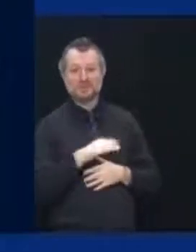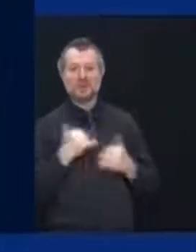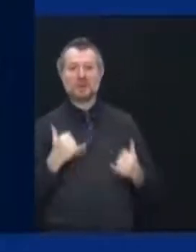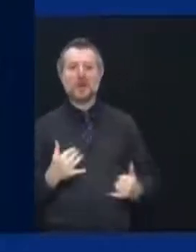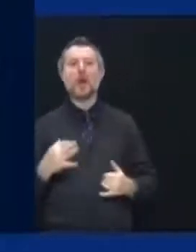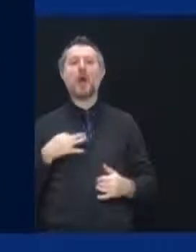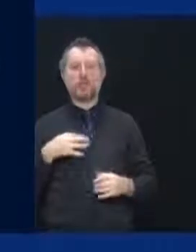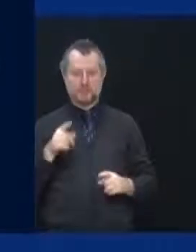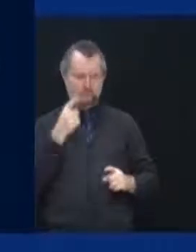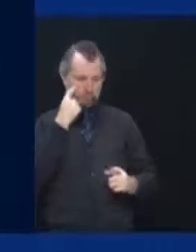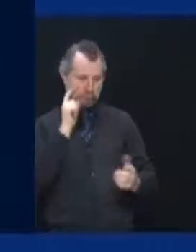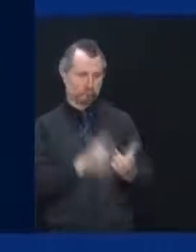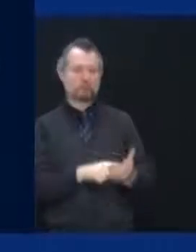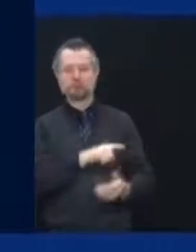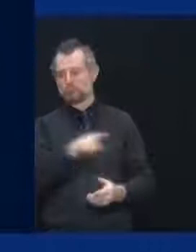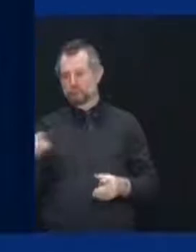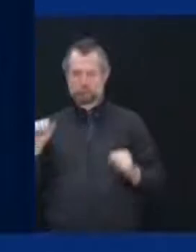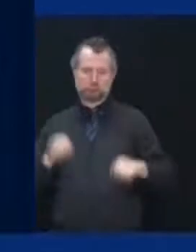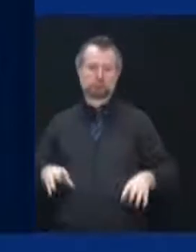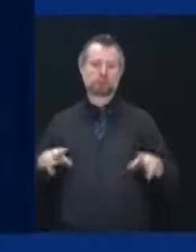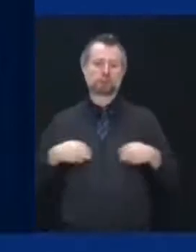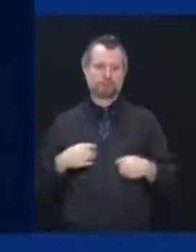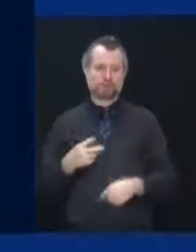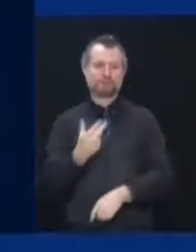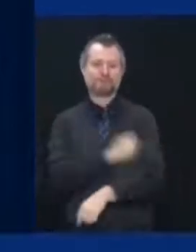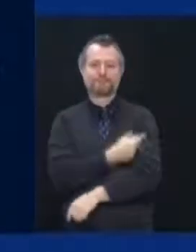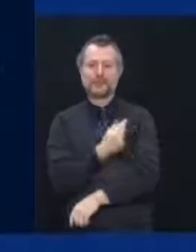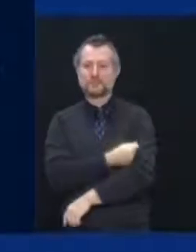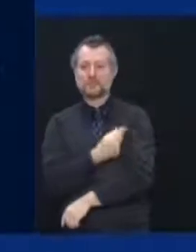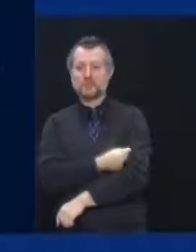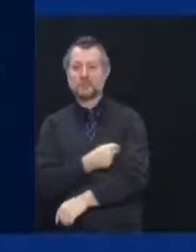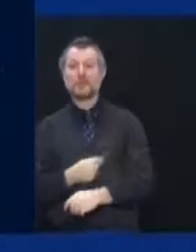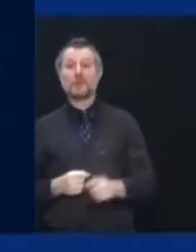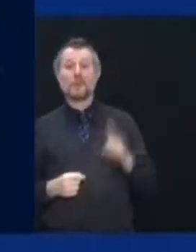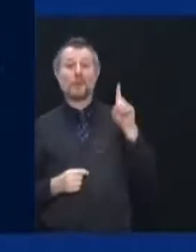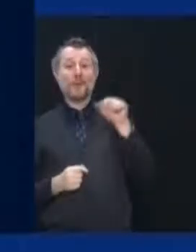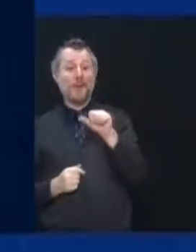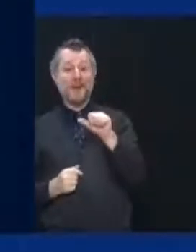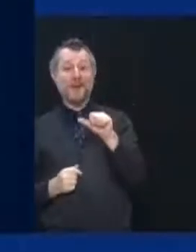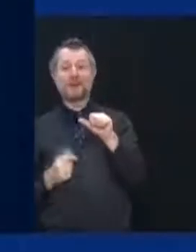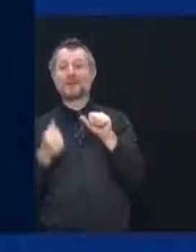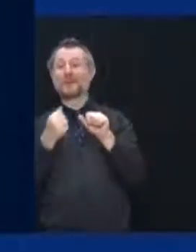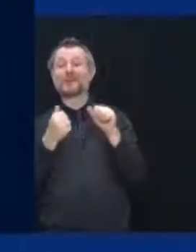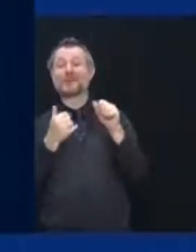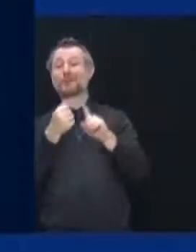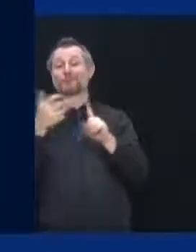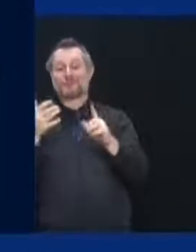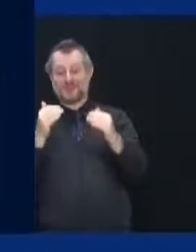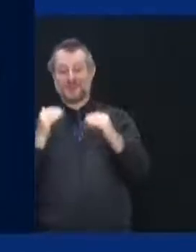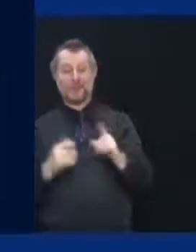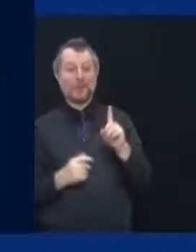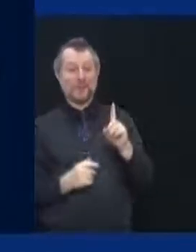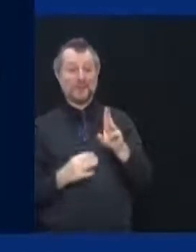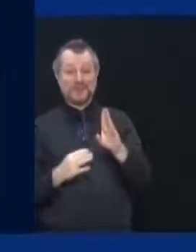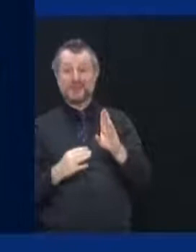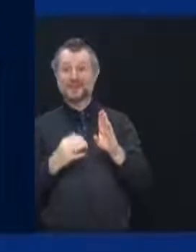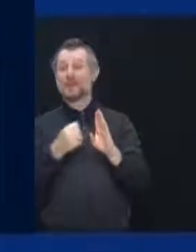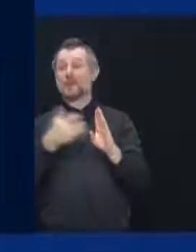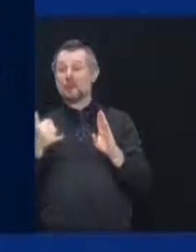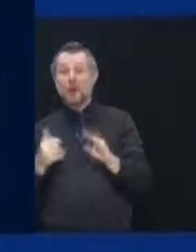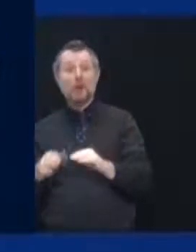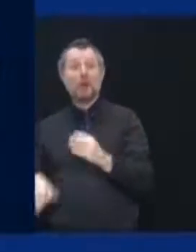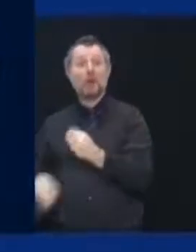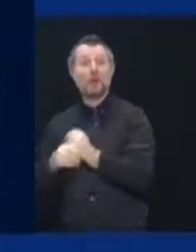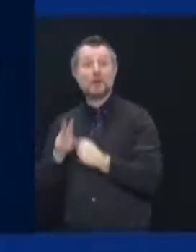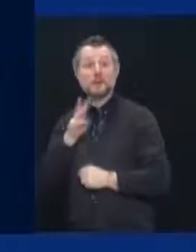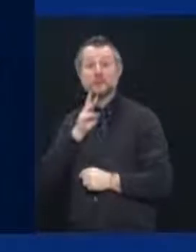eligible. When you went from 1A to 1B to 65 plus to 75 plus,